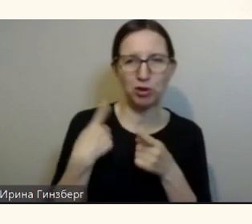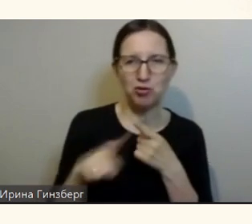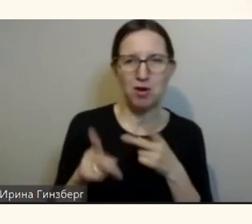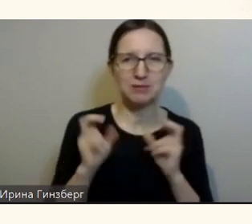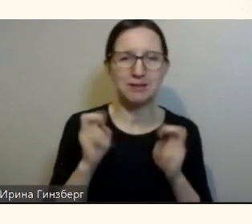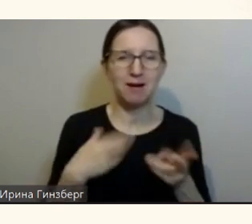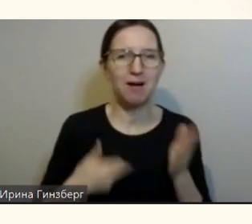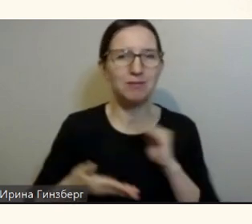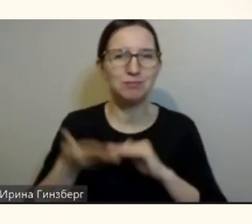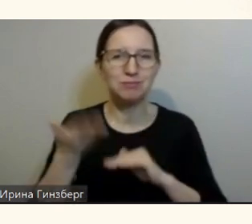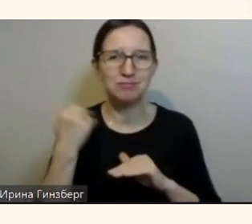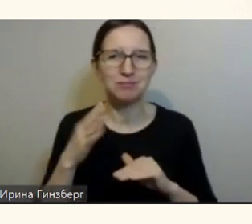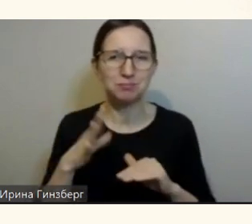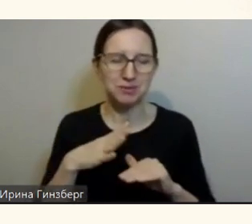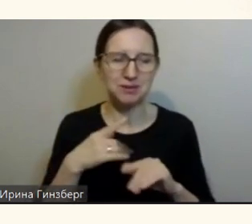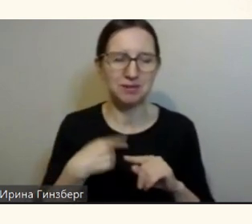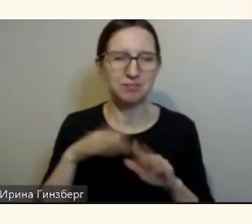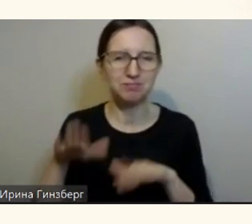two extremes.